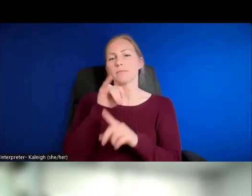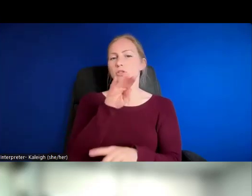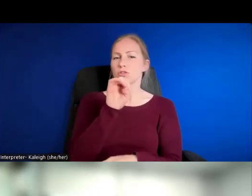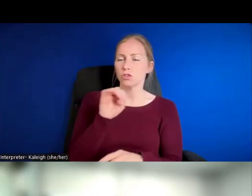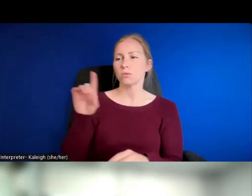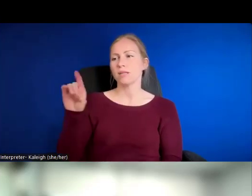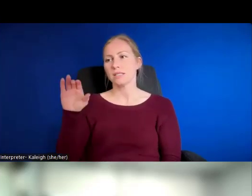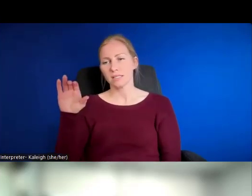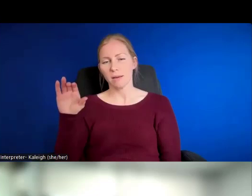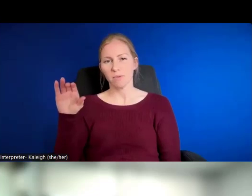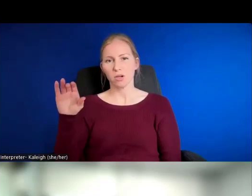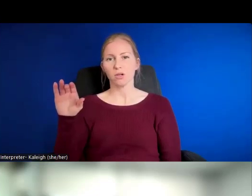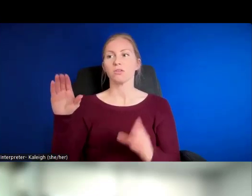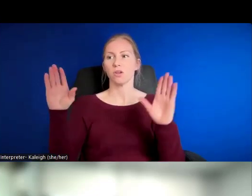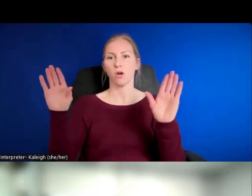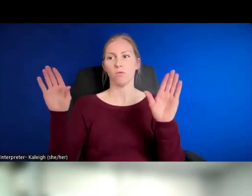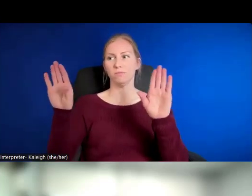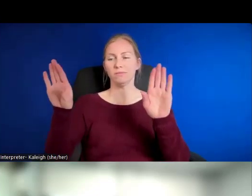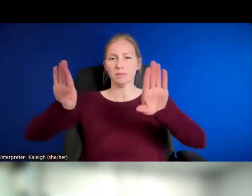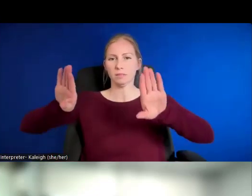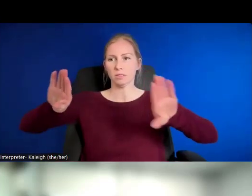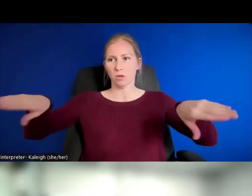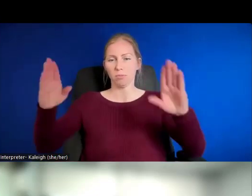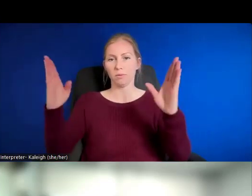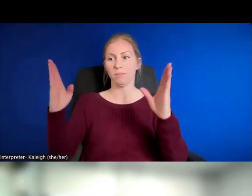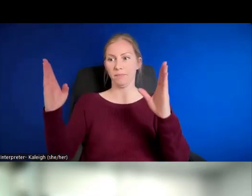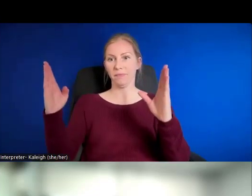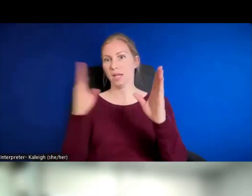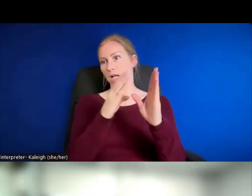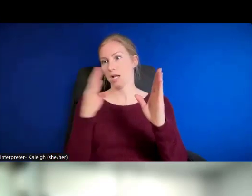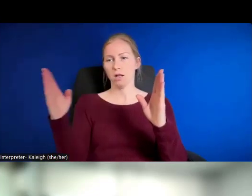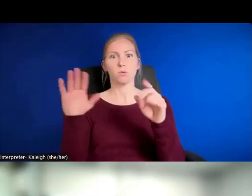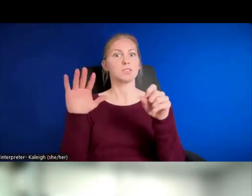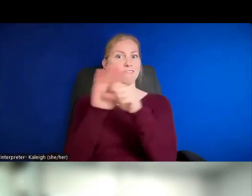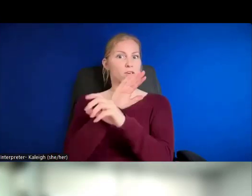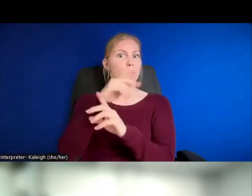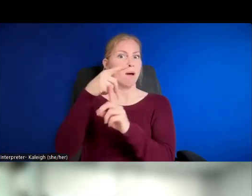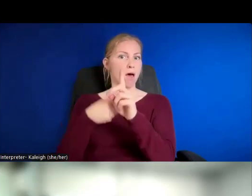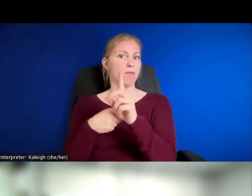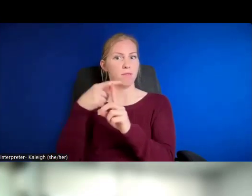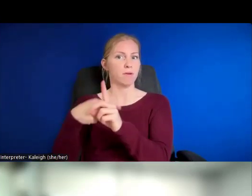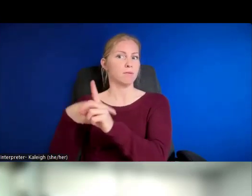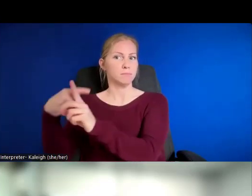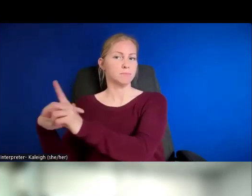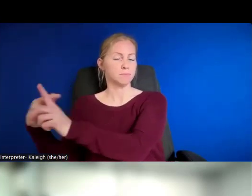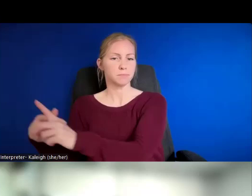December. It's also worth noting that this period reflects around when the new